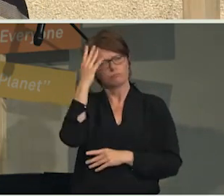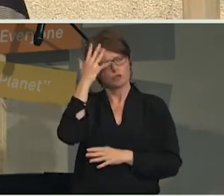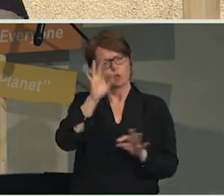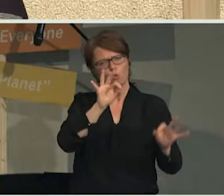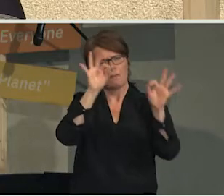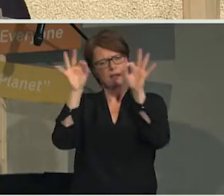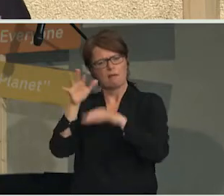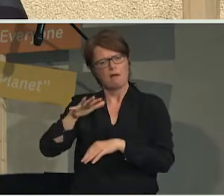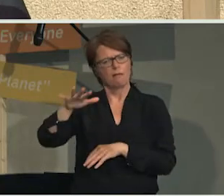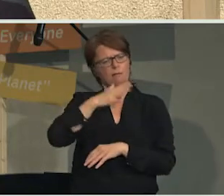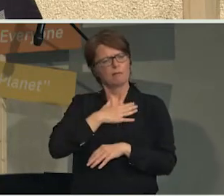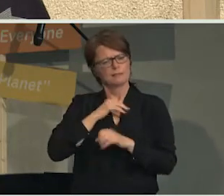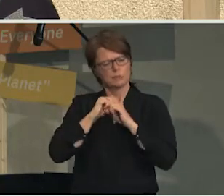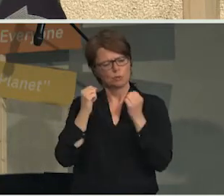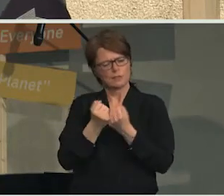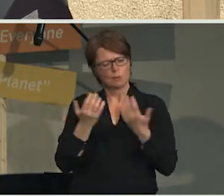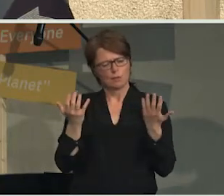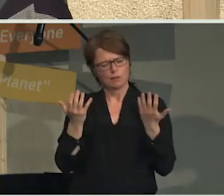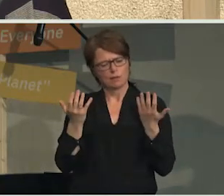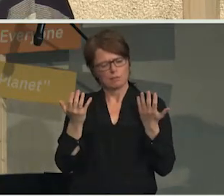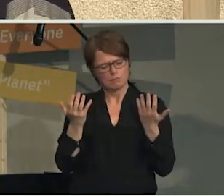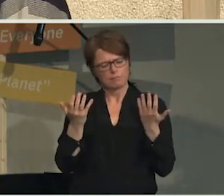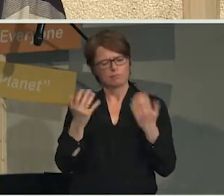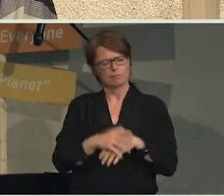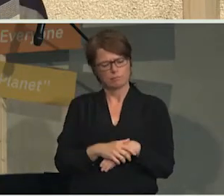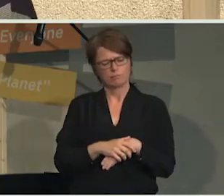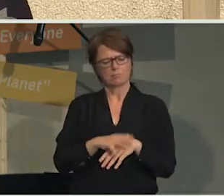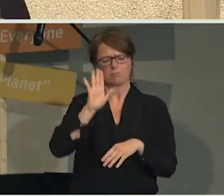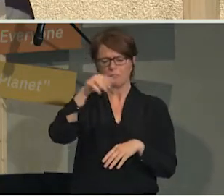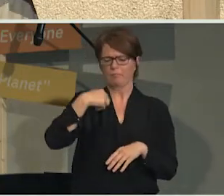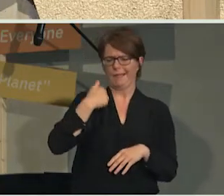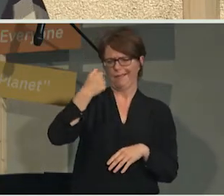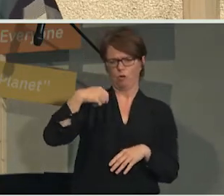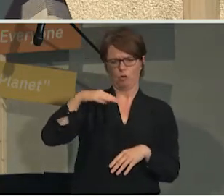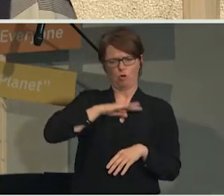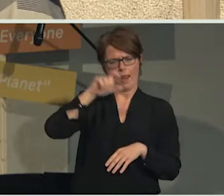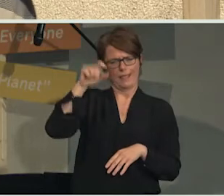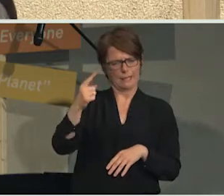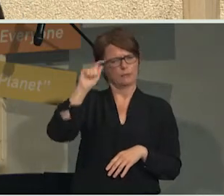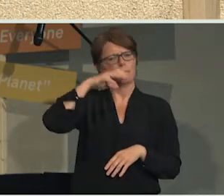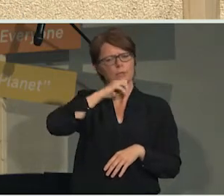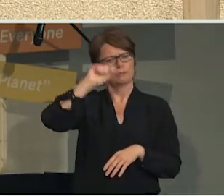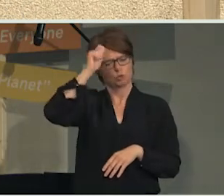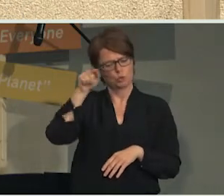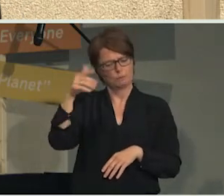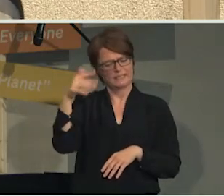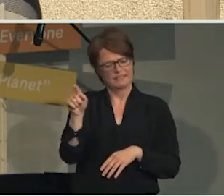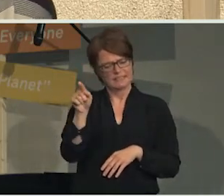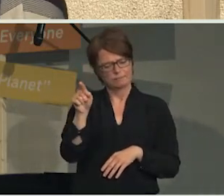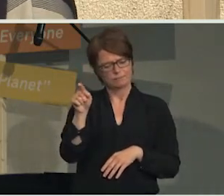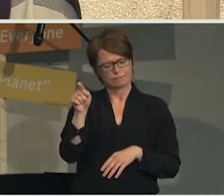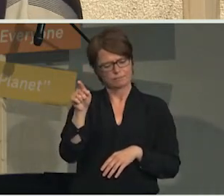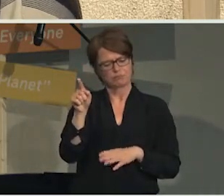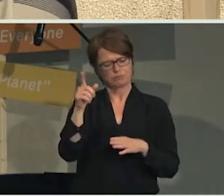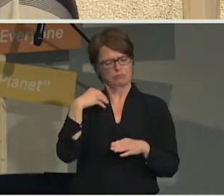I was intimidated about the masses around me. I mean, for the first exam, you know it, Professor Crenshaw, in